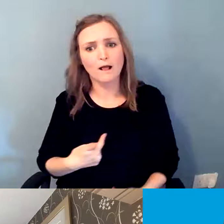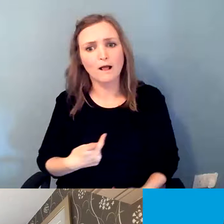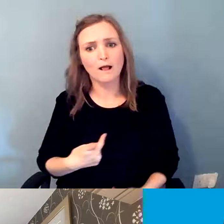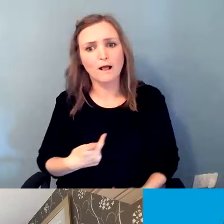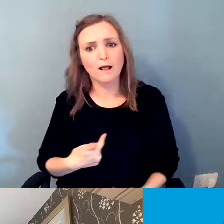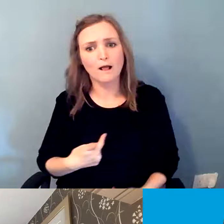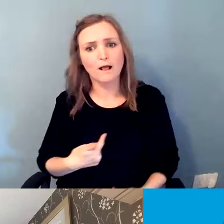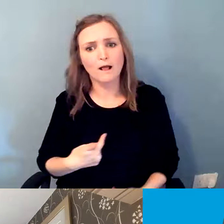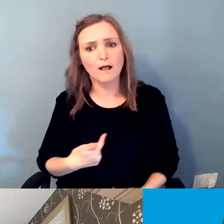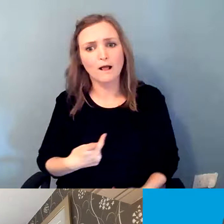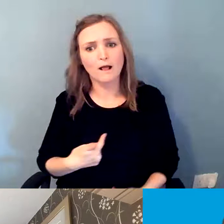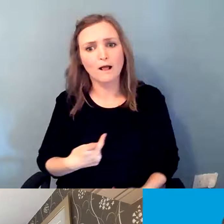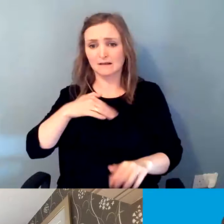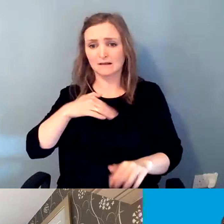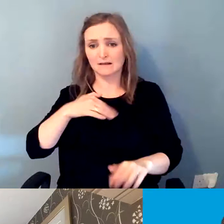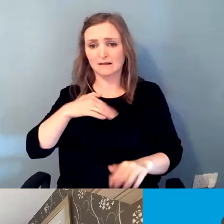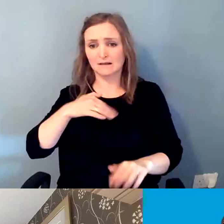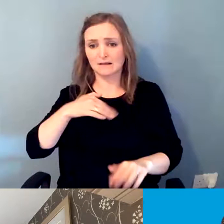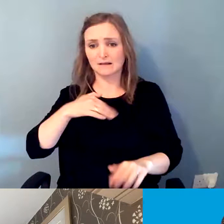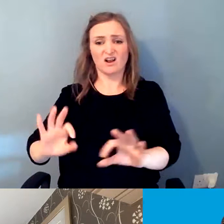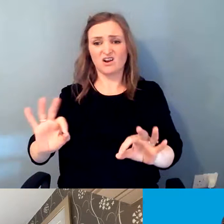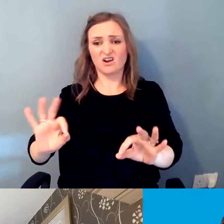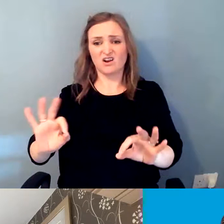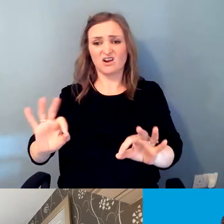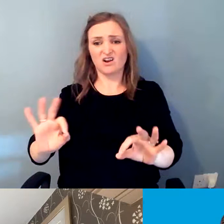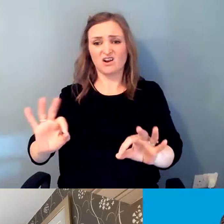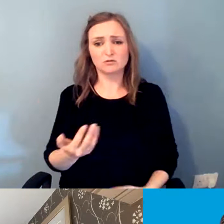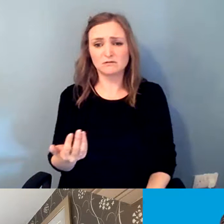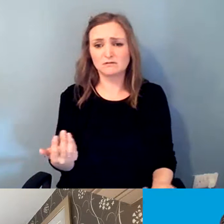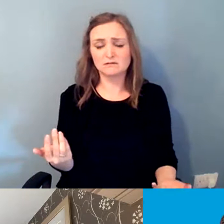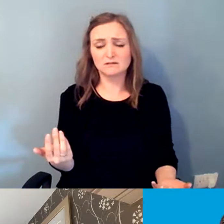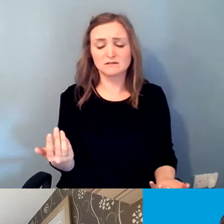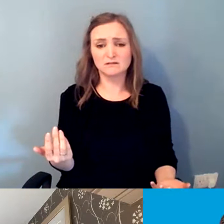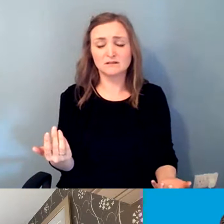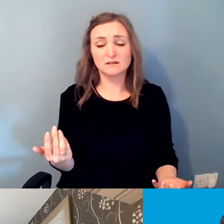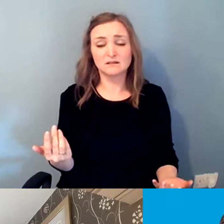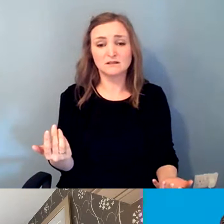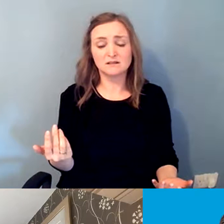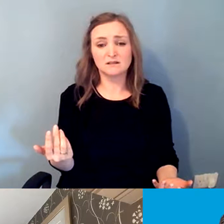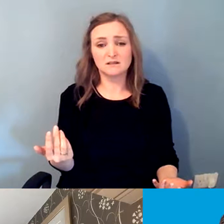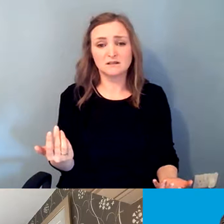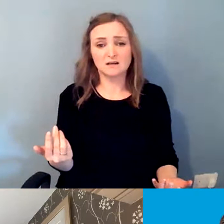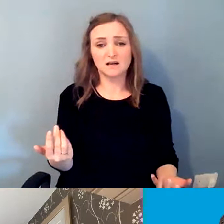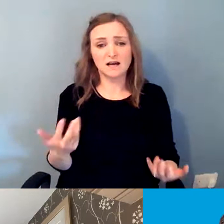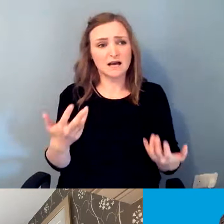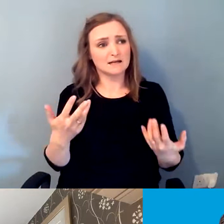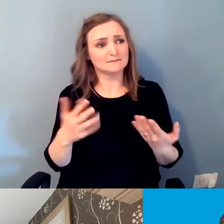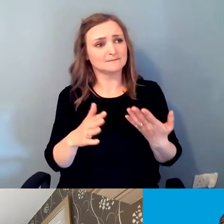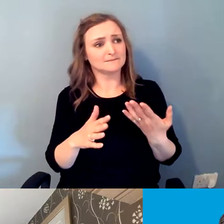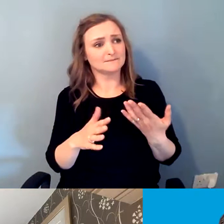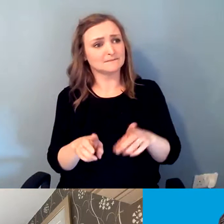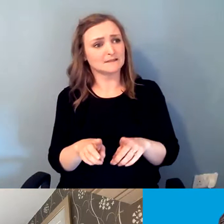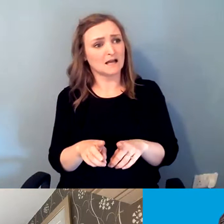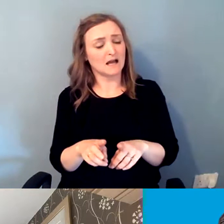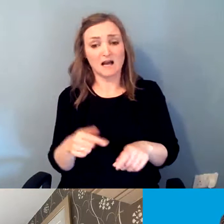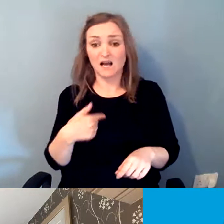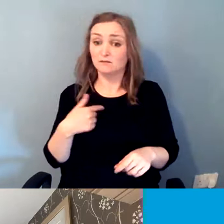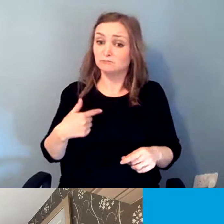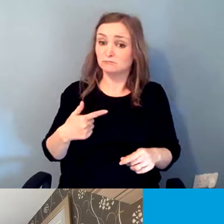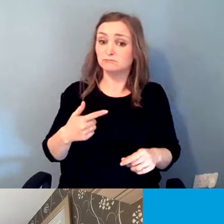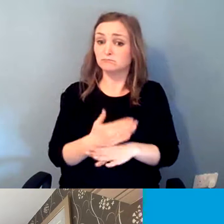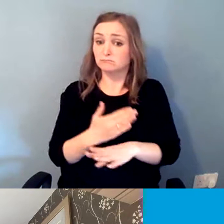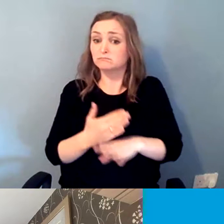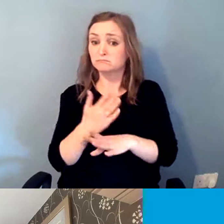there doesn't seem to be any method for me or for patients. And I'm quite a proactive